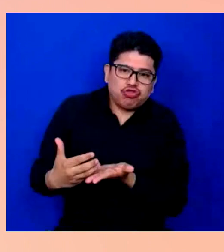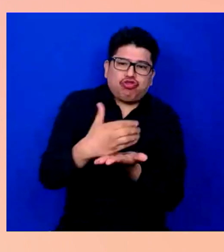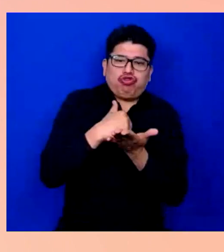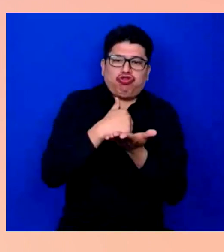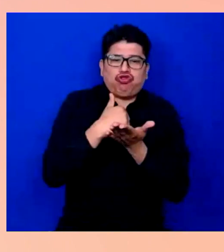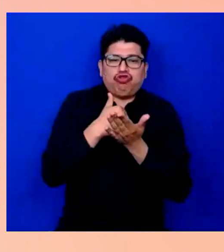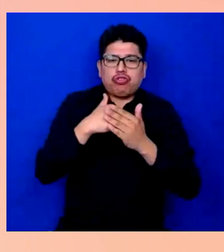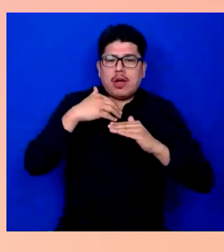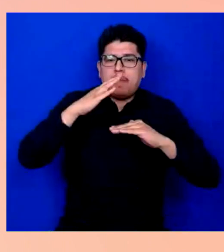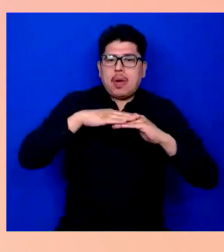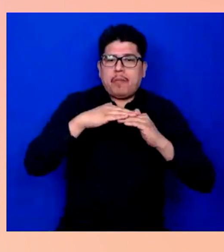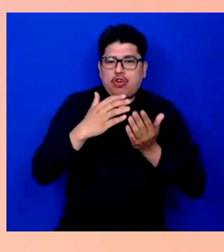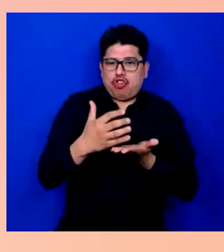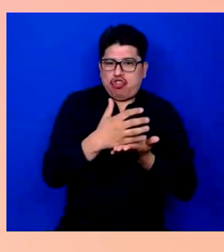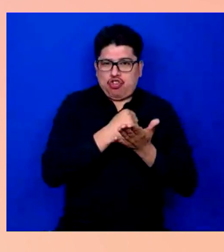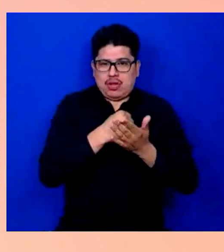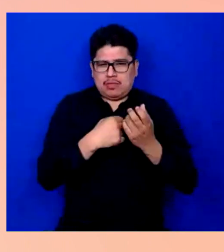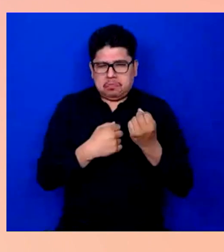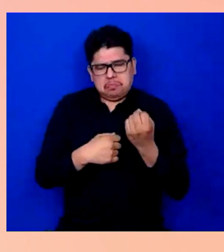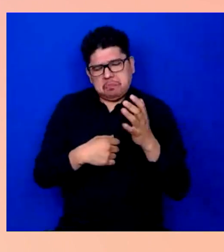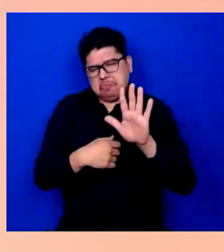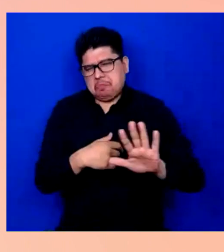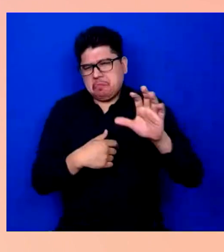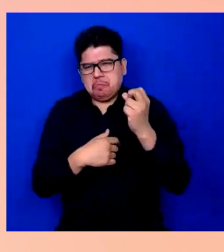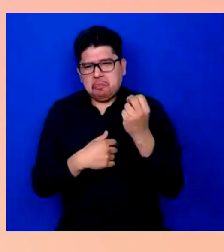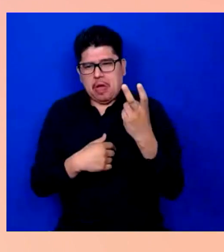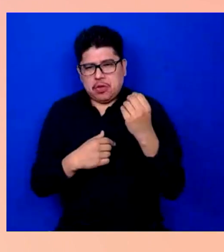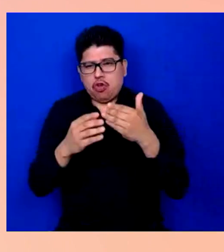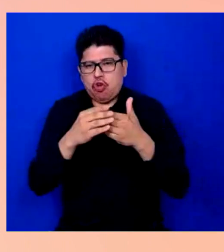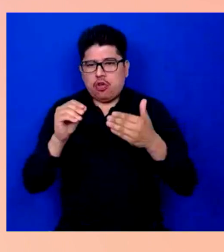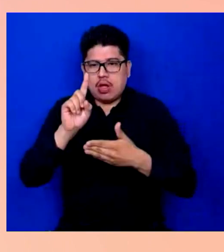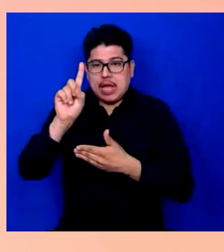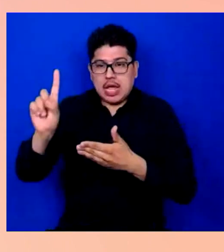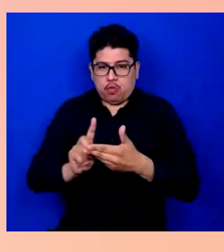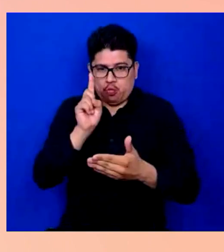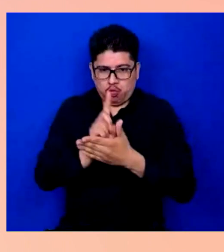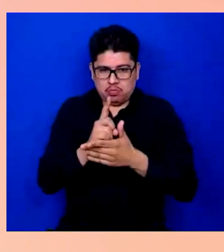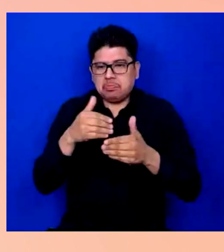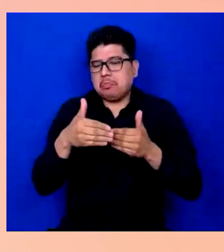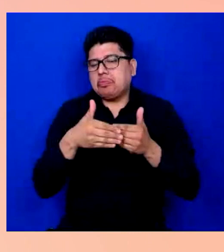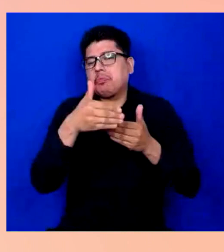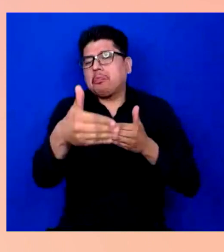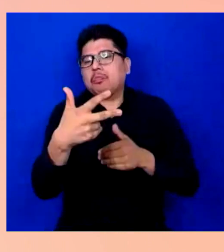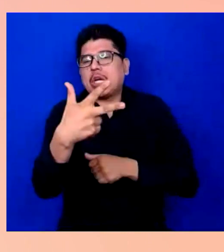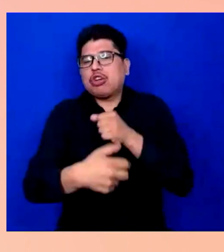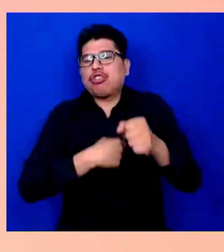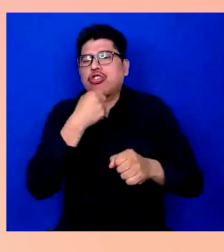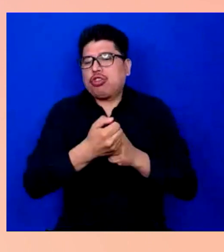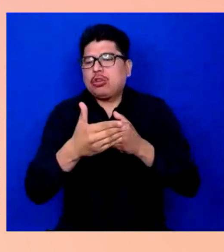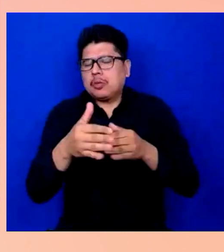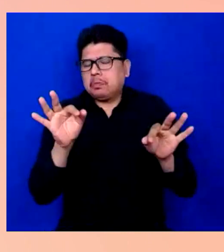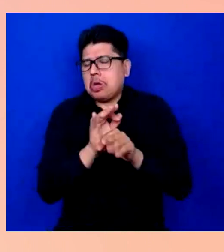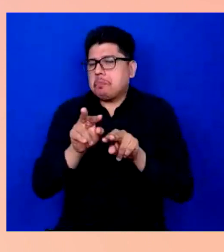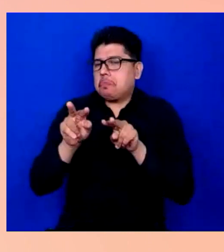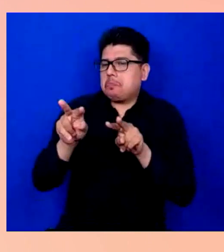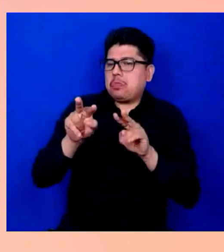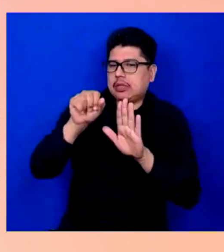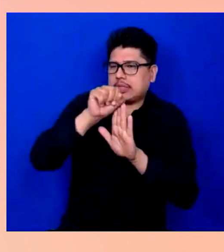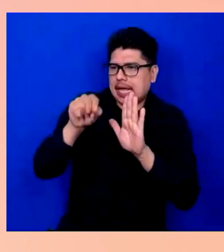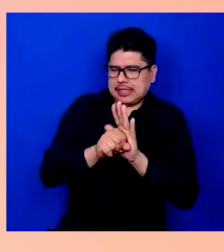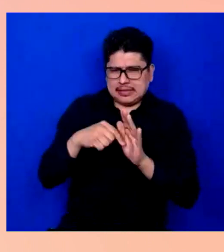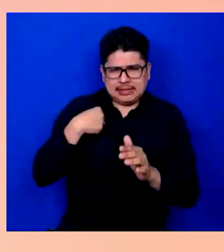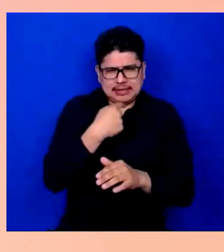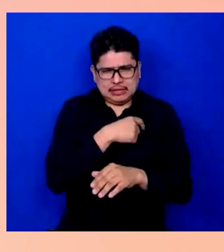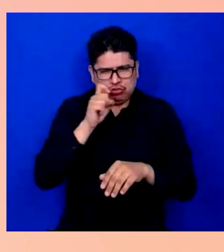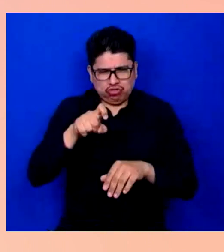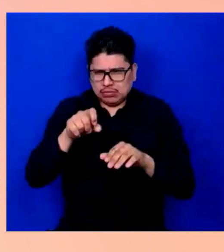is $12 an hour, within the next 3 years. So we need to see states. We need to see states push for this. We need